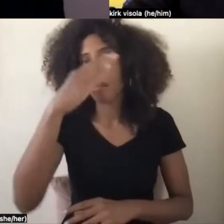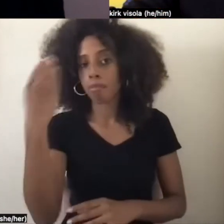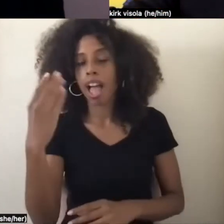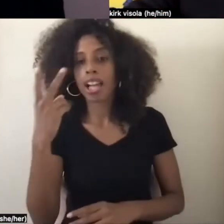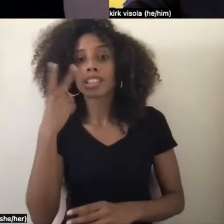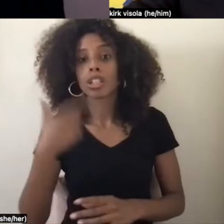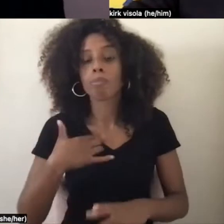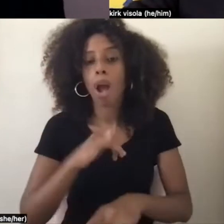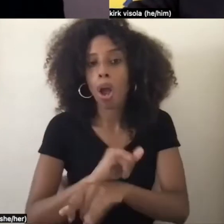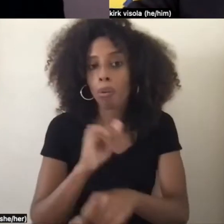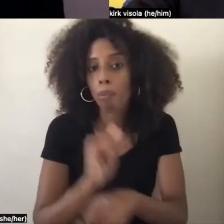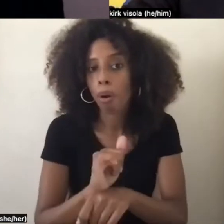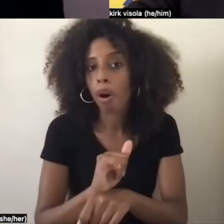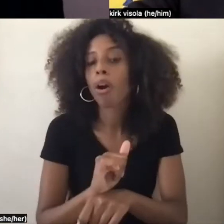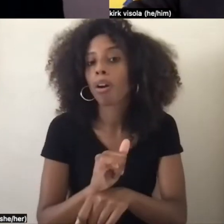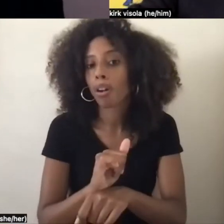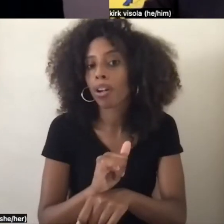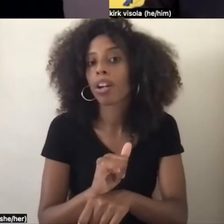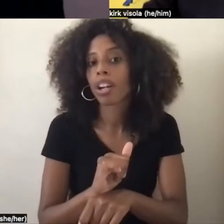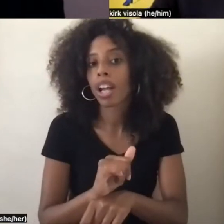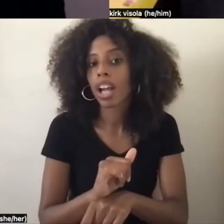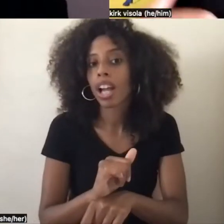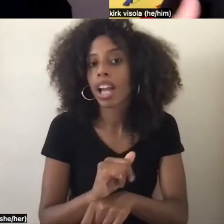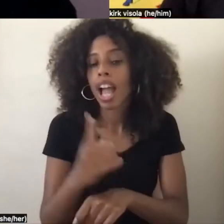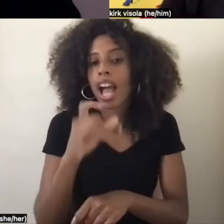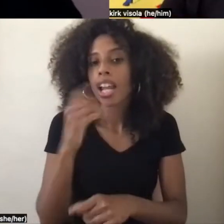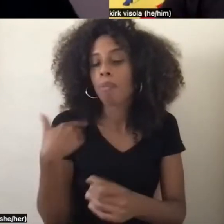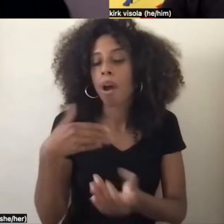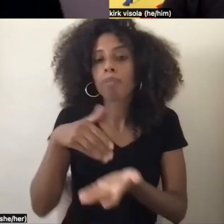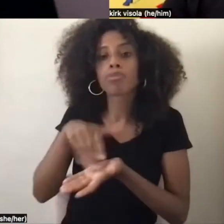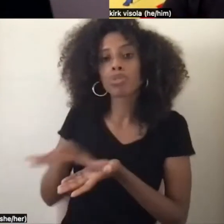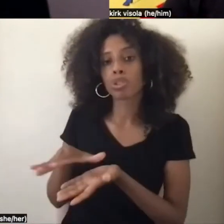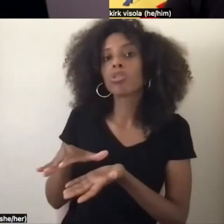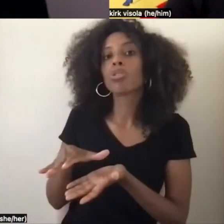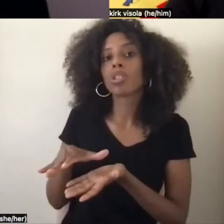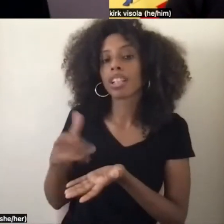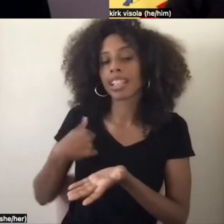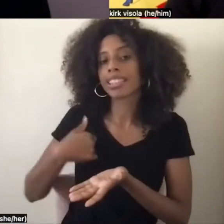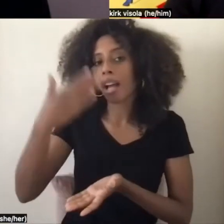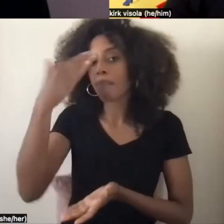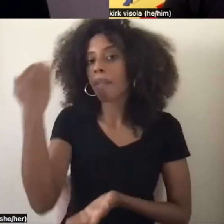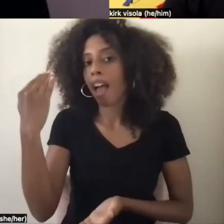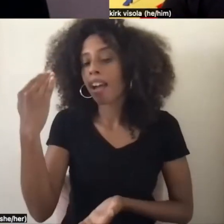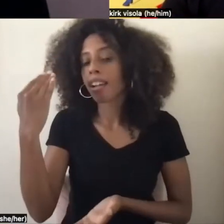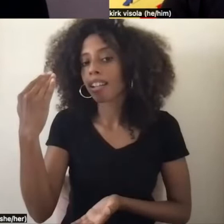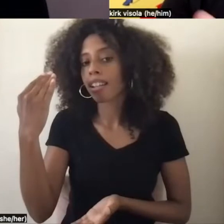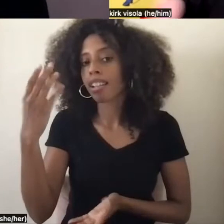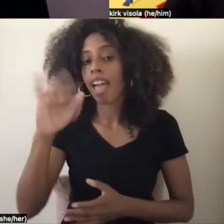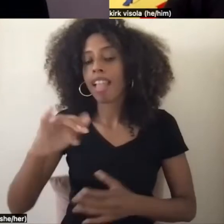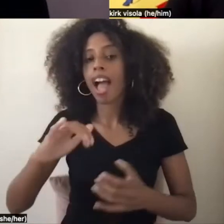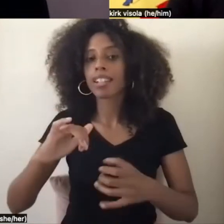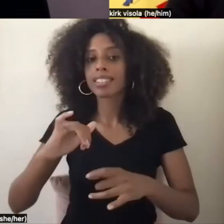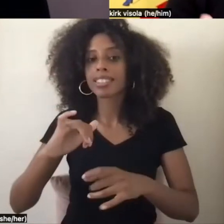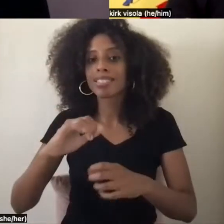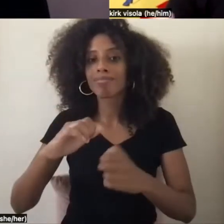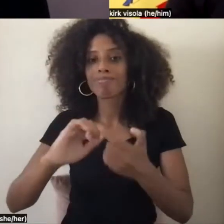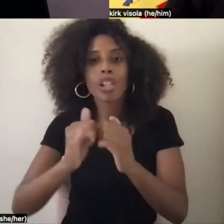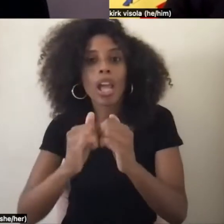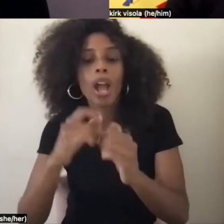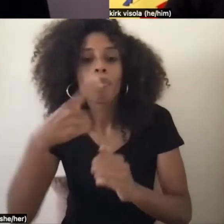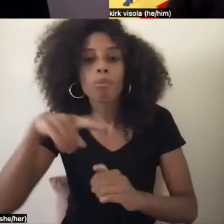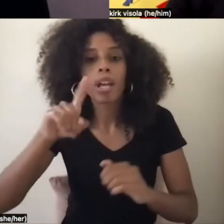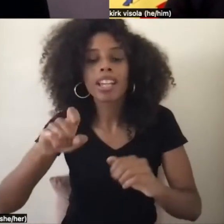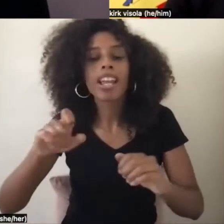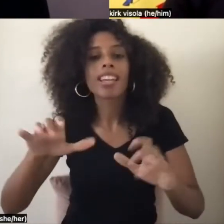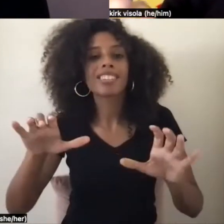doing anything for their company or their work because I'm Black. And that's the game that we have to play as Black people. Like, how do you fit